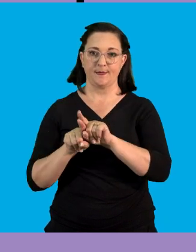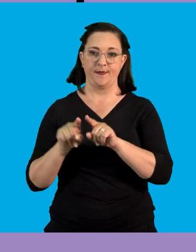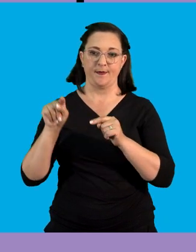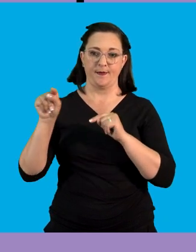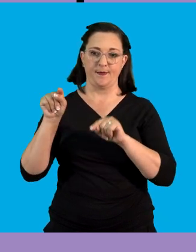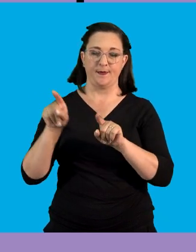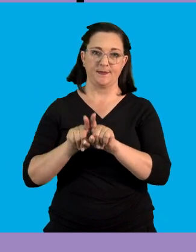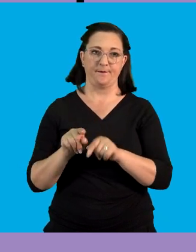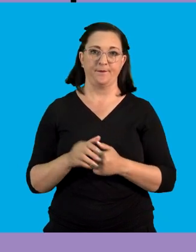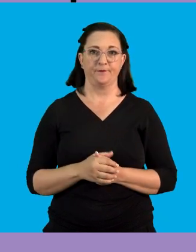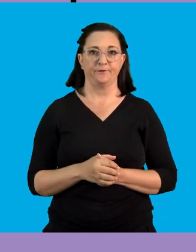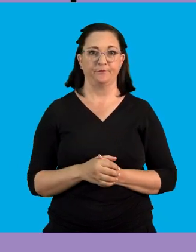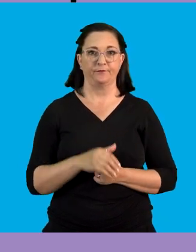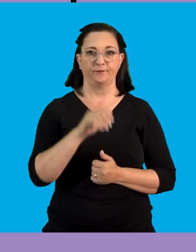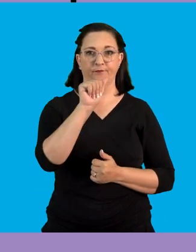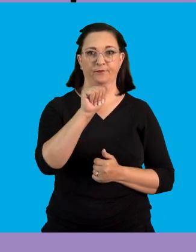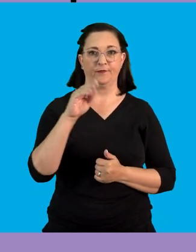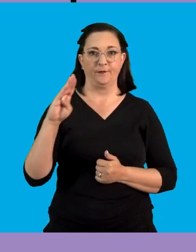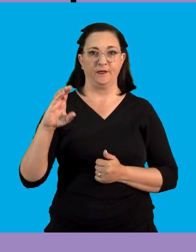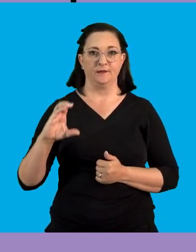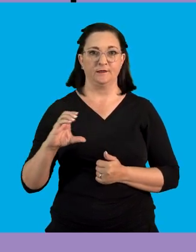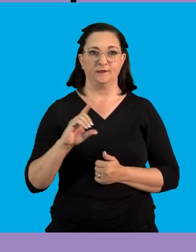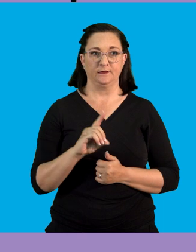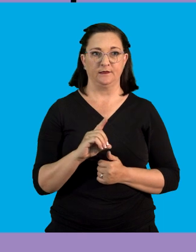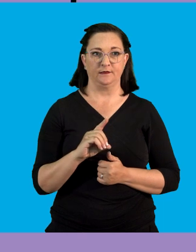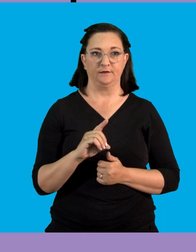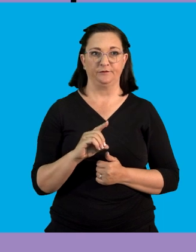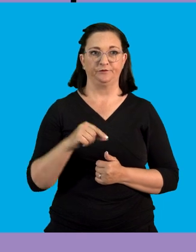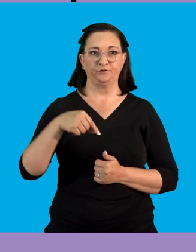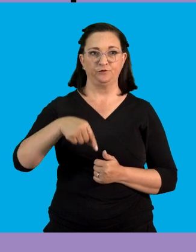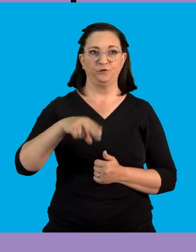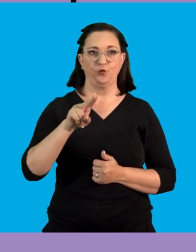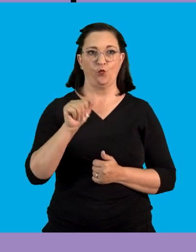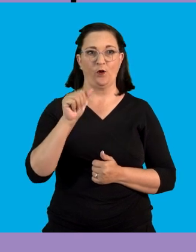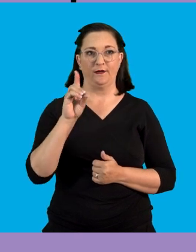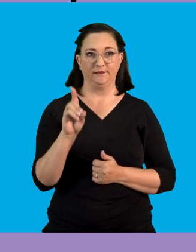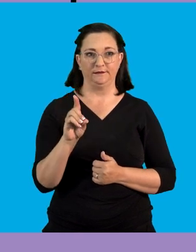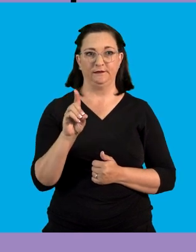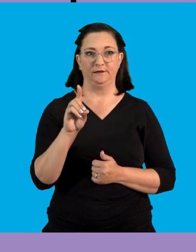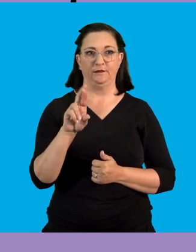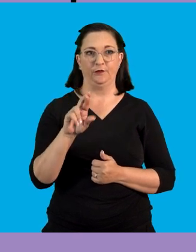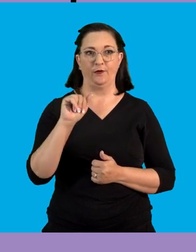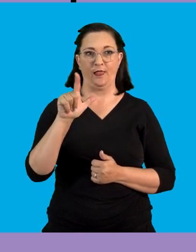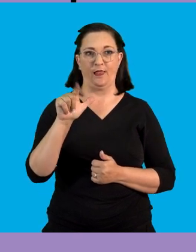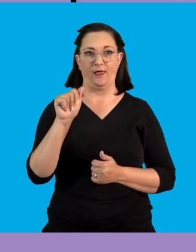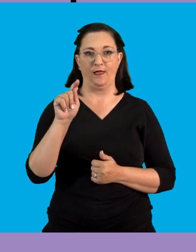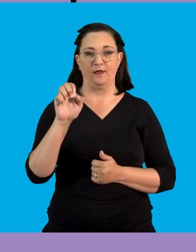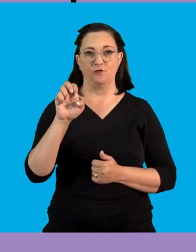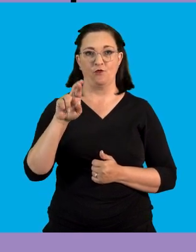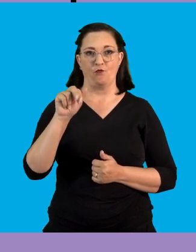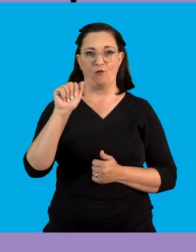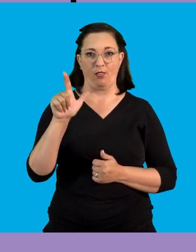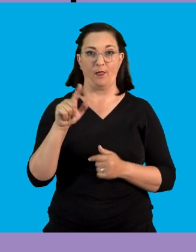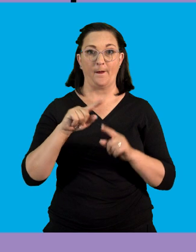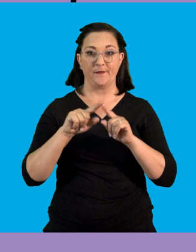All right, let's look at the next one. ABC is a quadrilateral, that is information again, with equal sides.